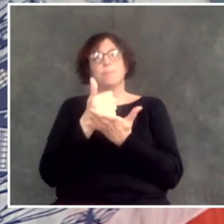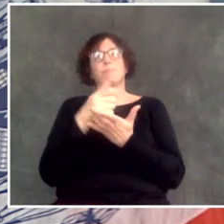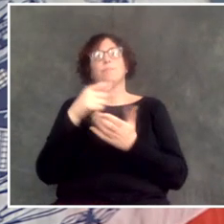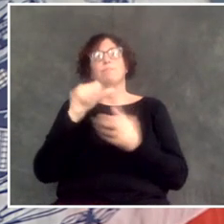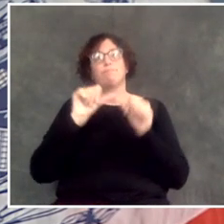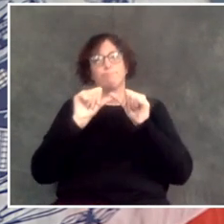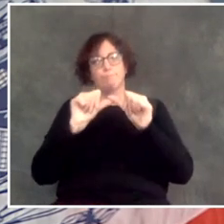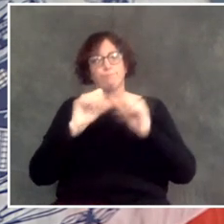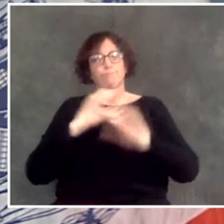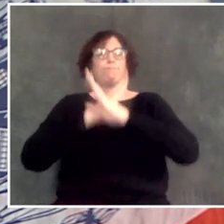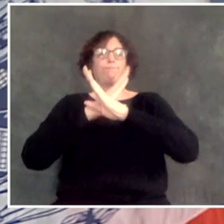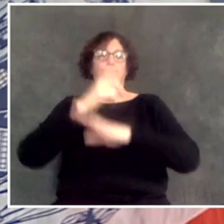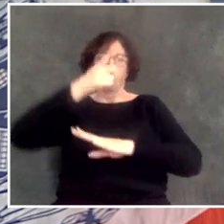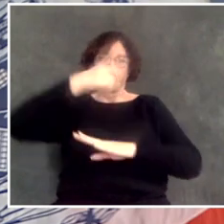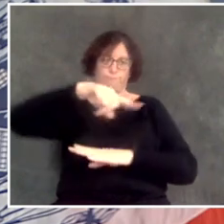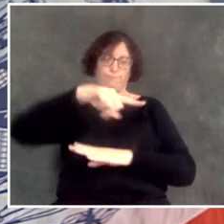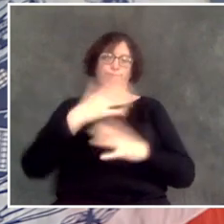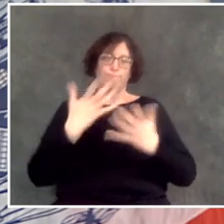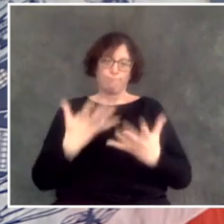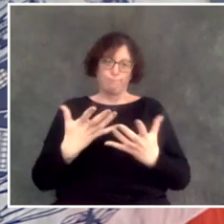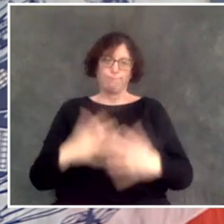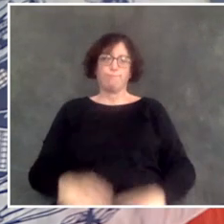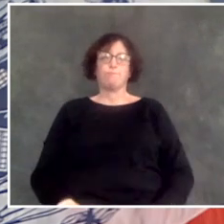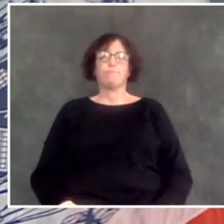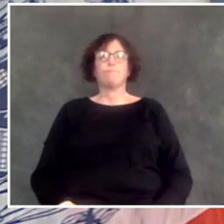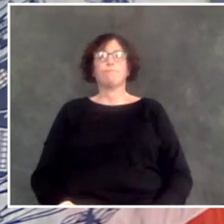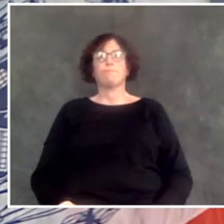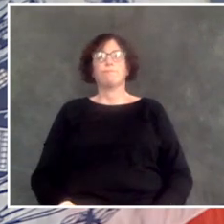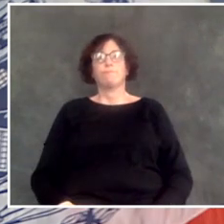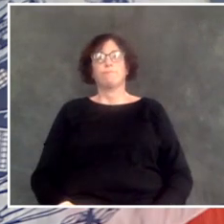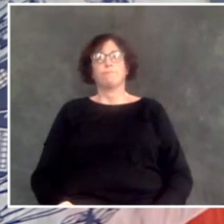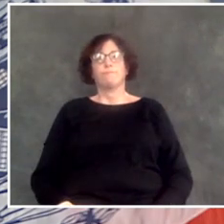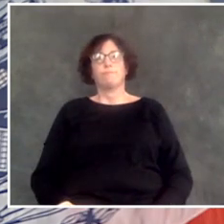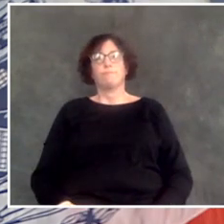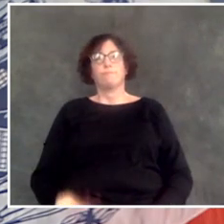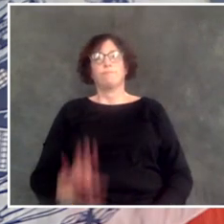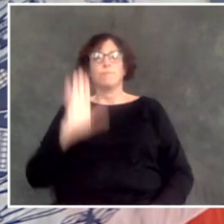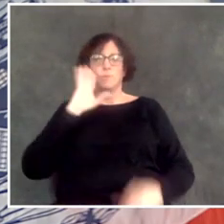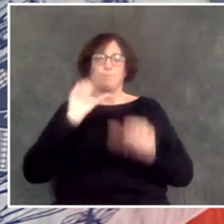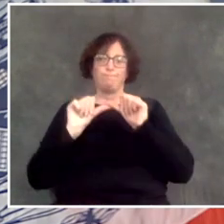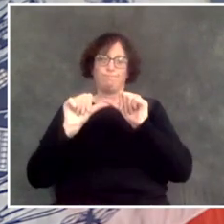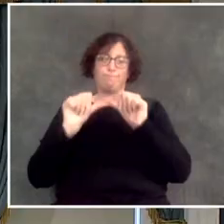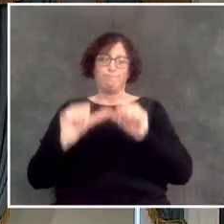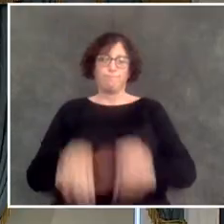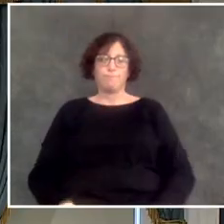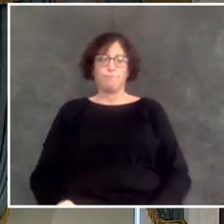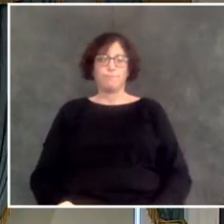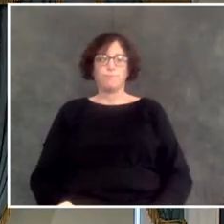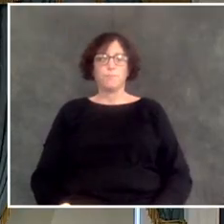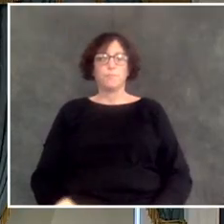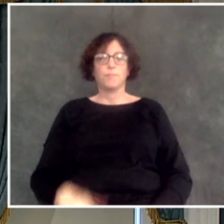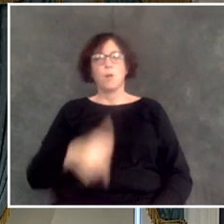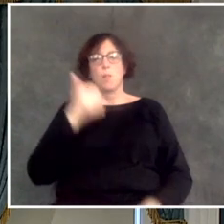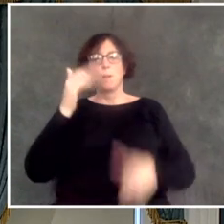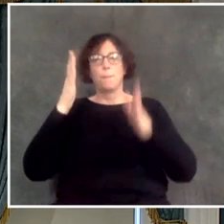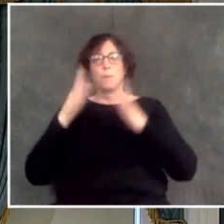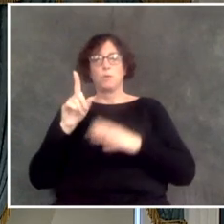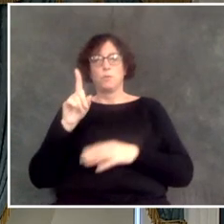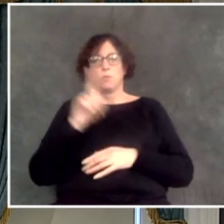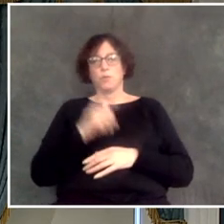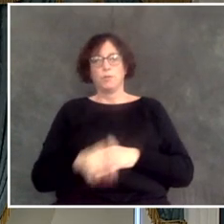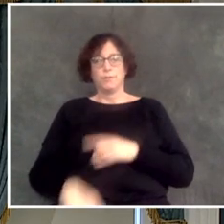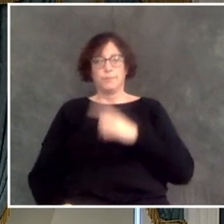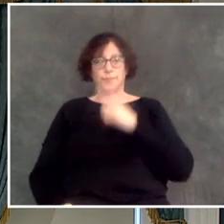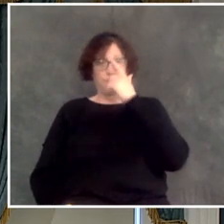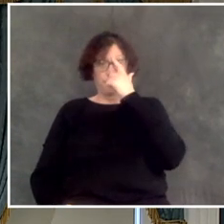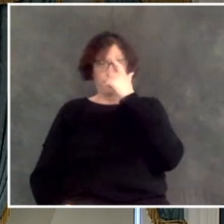that's what we've been doing. We're going to continue that. Next, we have Anna from the Daily News. Hi, Mr. Mayor. Hi,